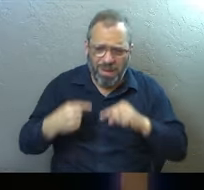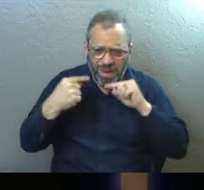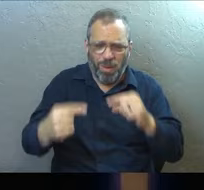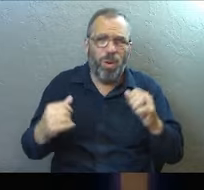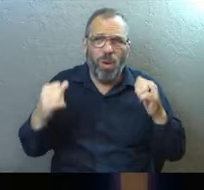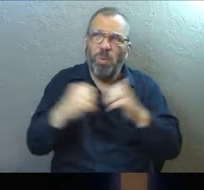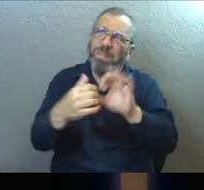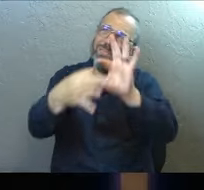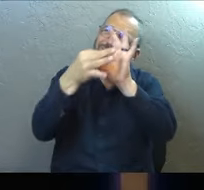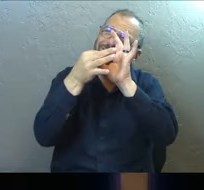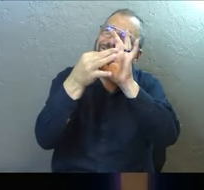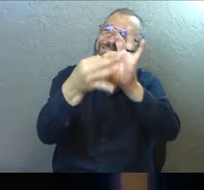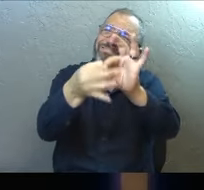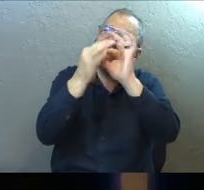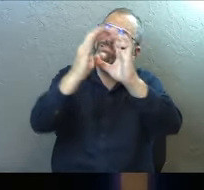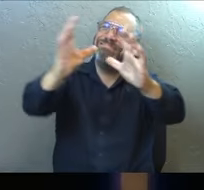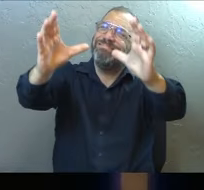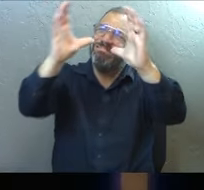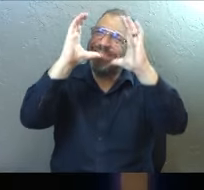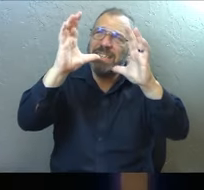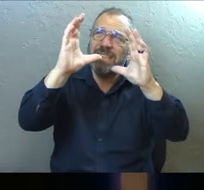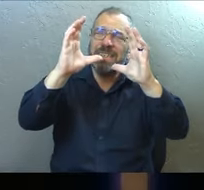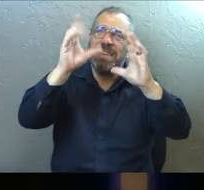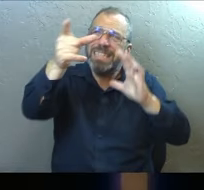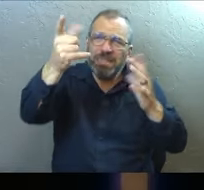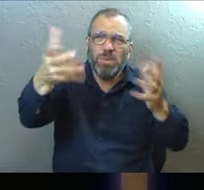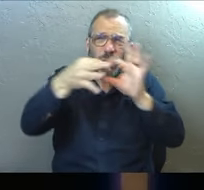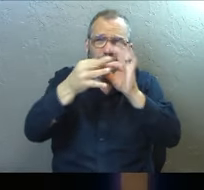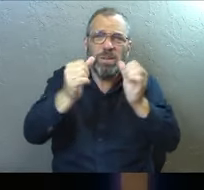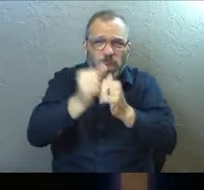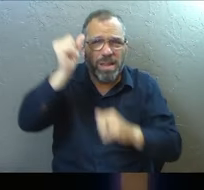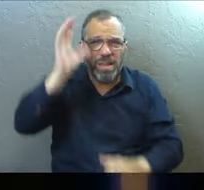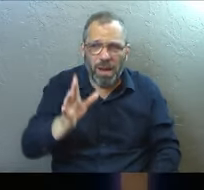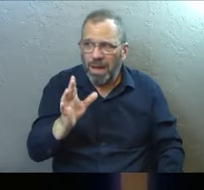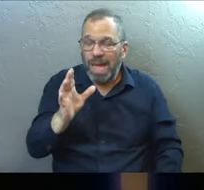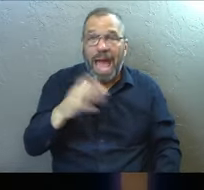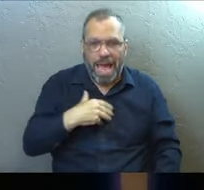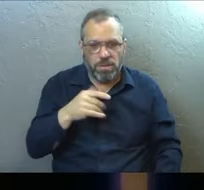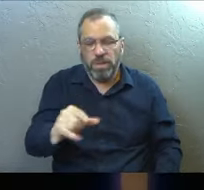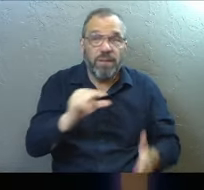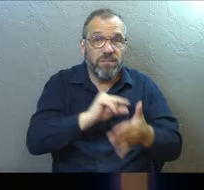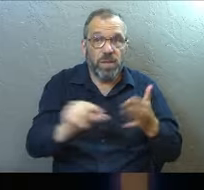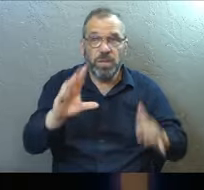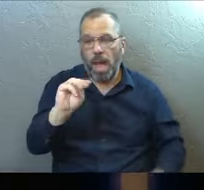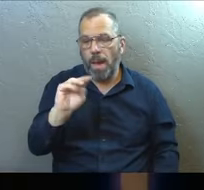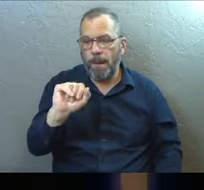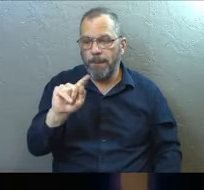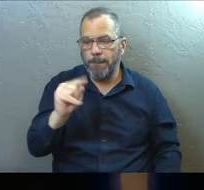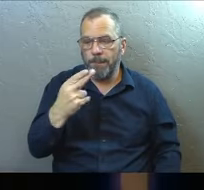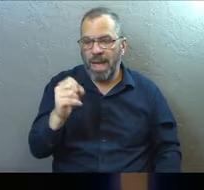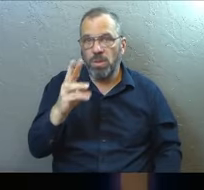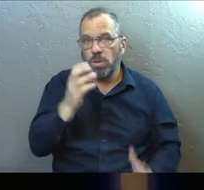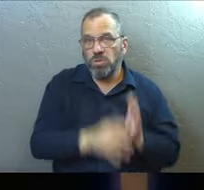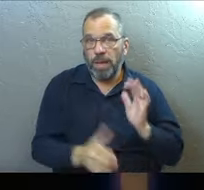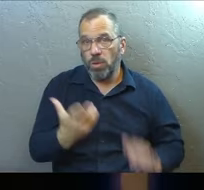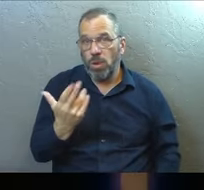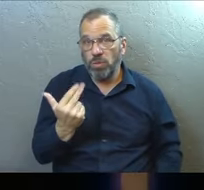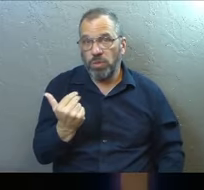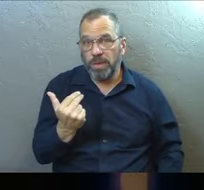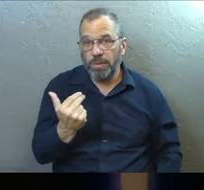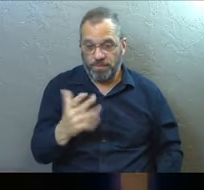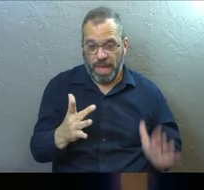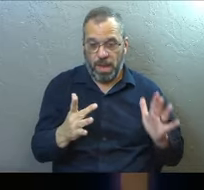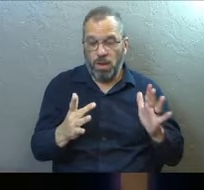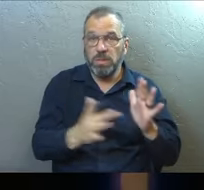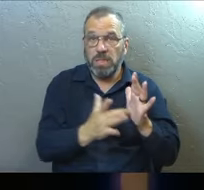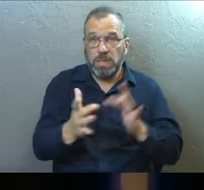else that is trying to get our attention and pull us in a different direction. And we're going to look at a verse from Matthew chapter 13. And Jesus is quoting